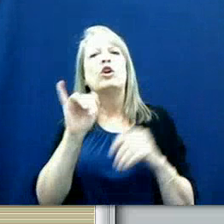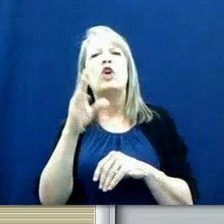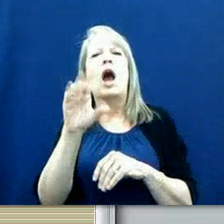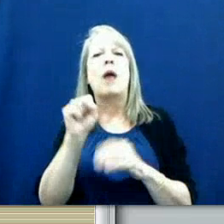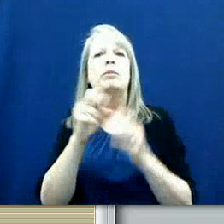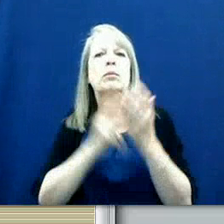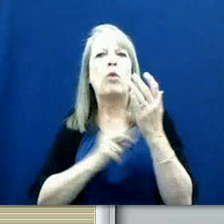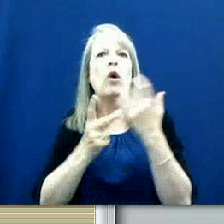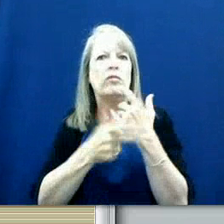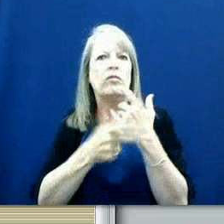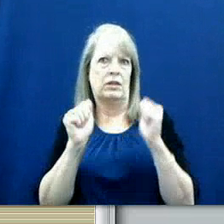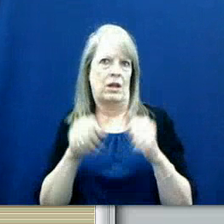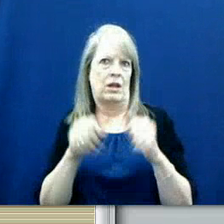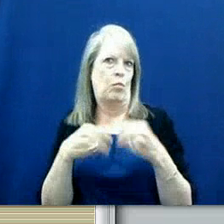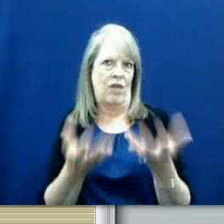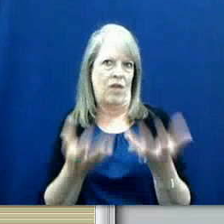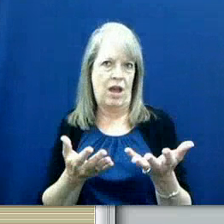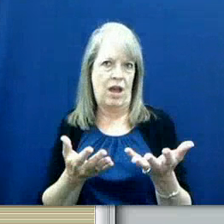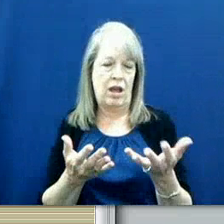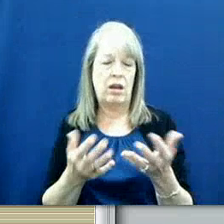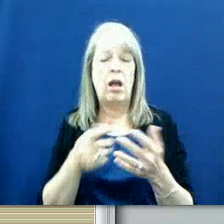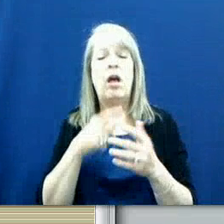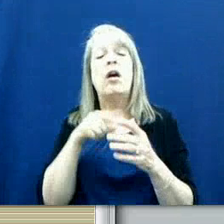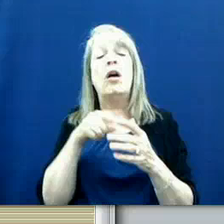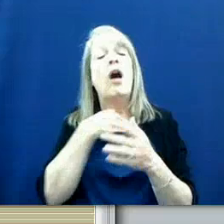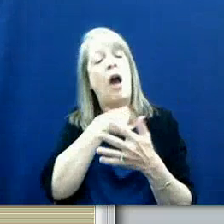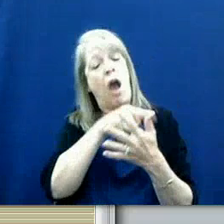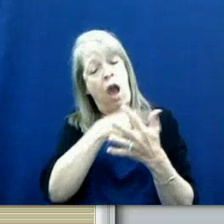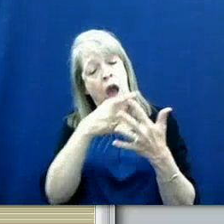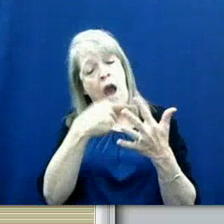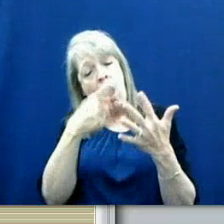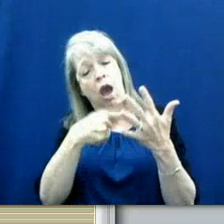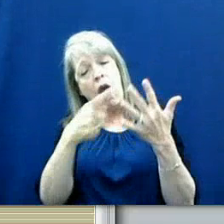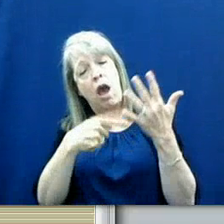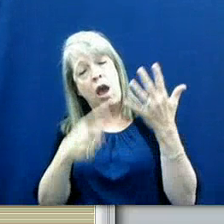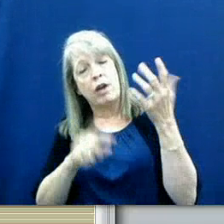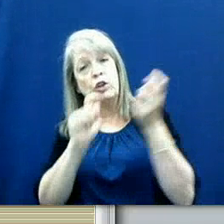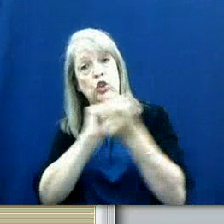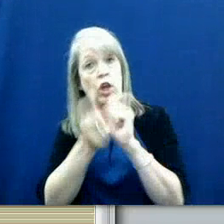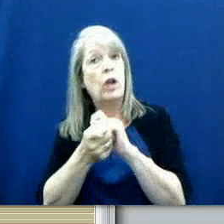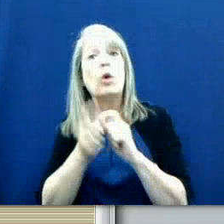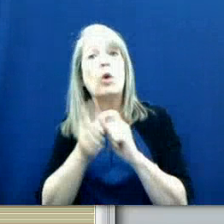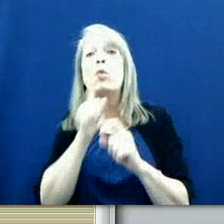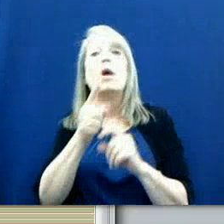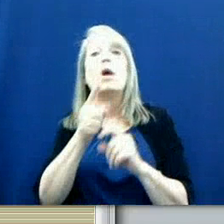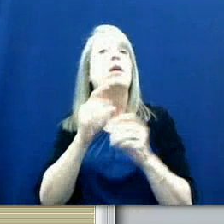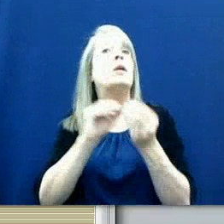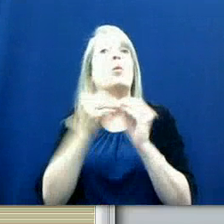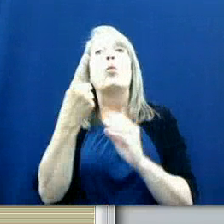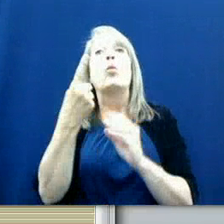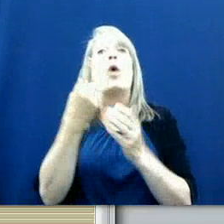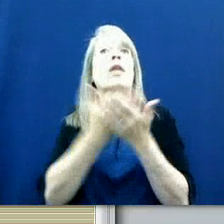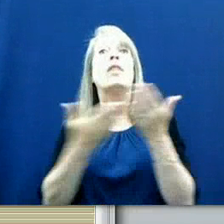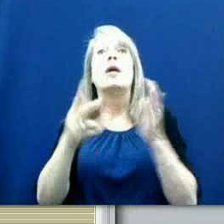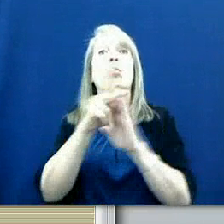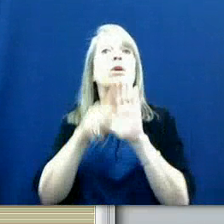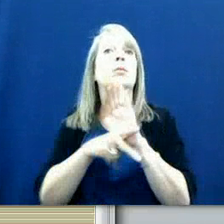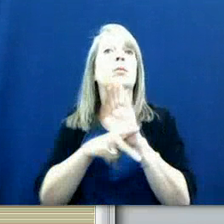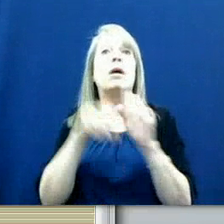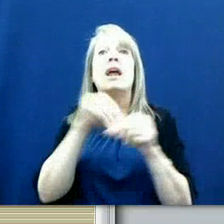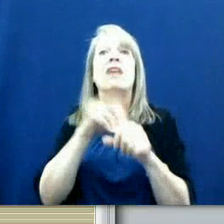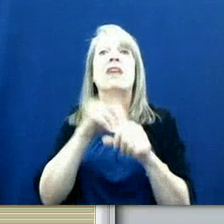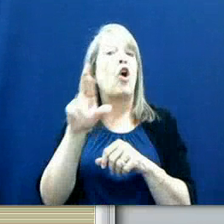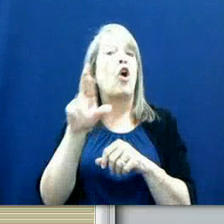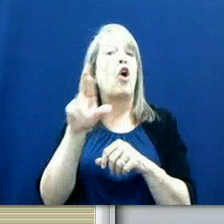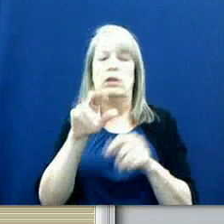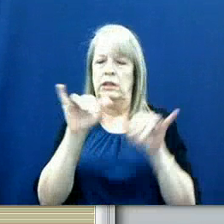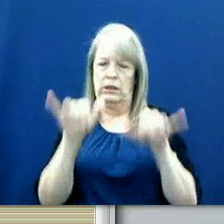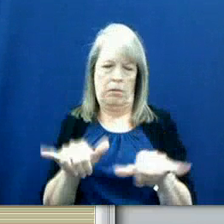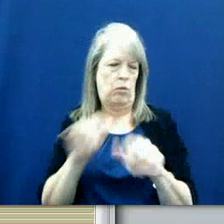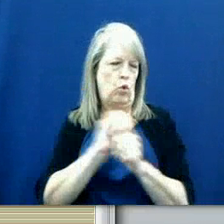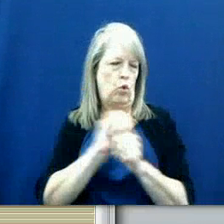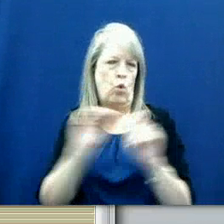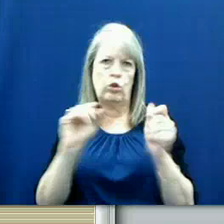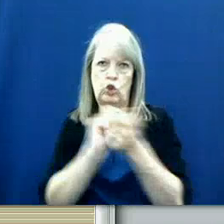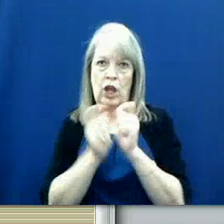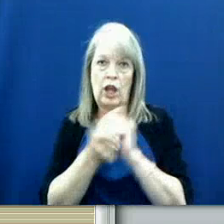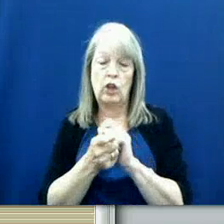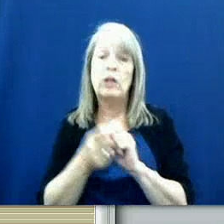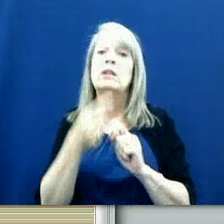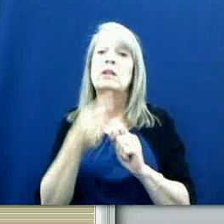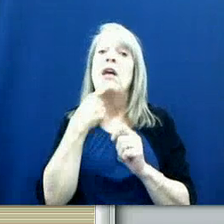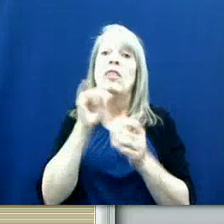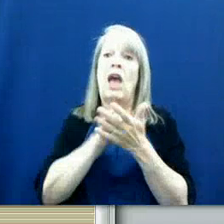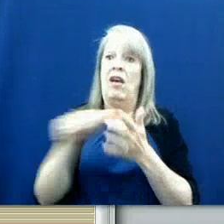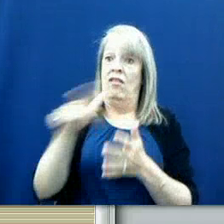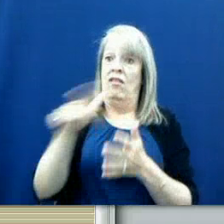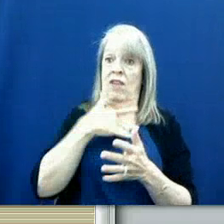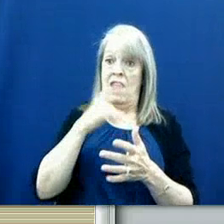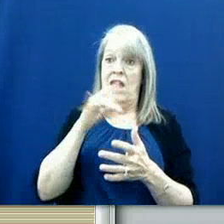Through all these changes, the guiding principles of the rehabilitation system have not changed. A belief that employment and productivity lead